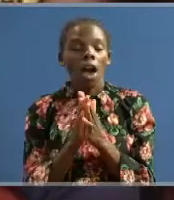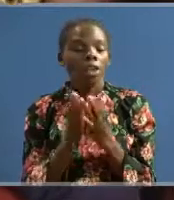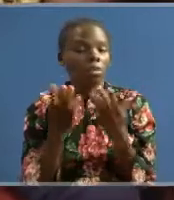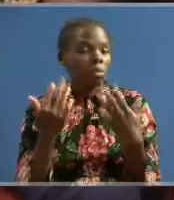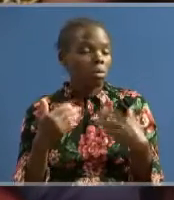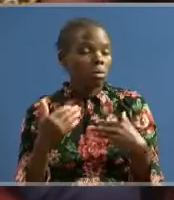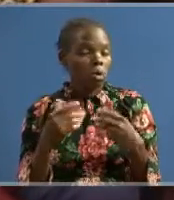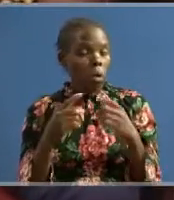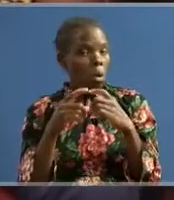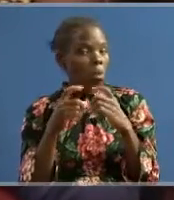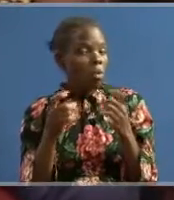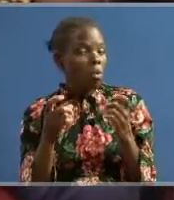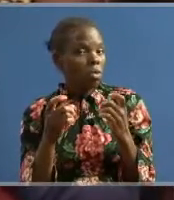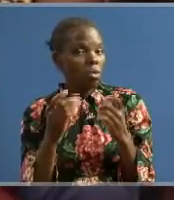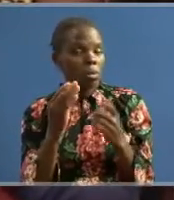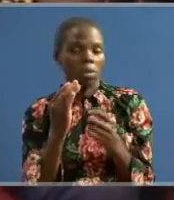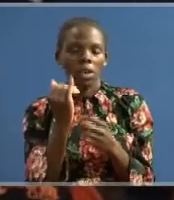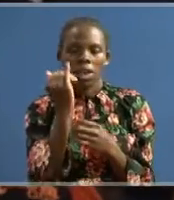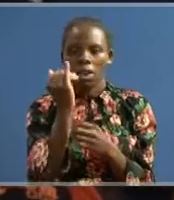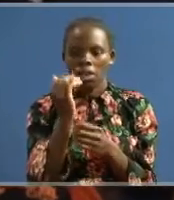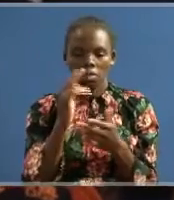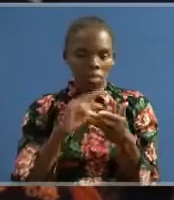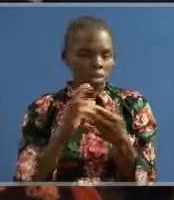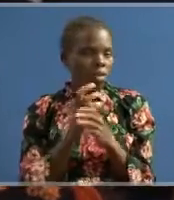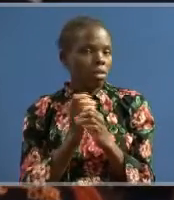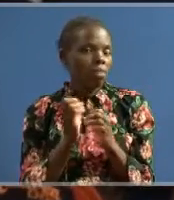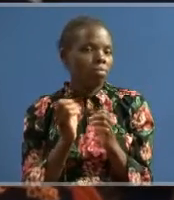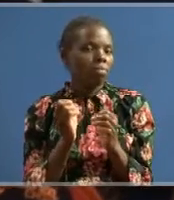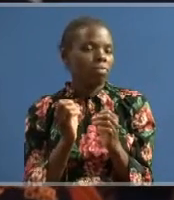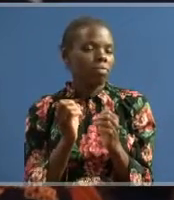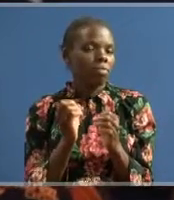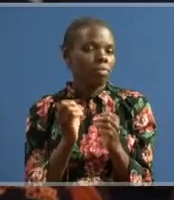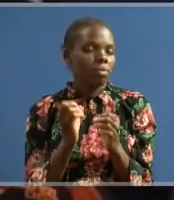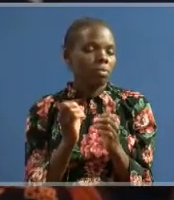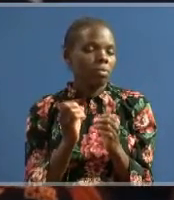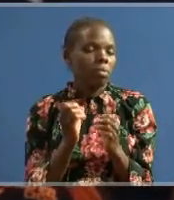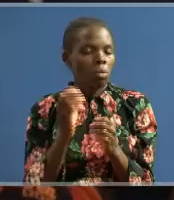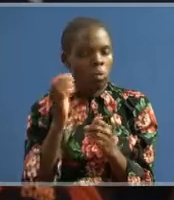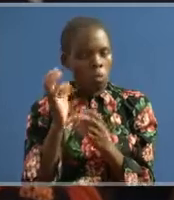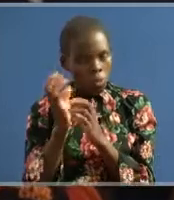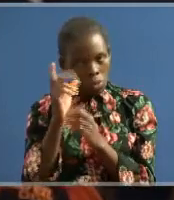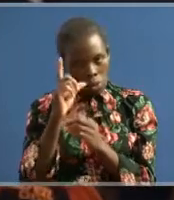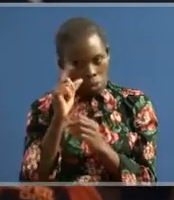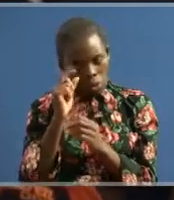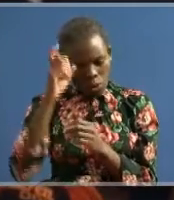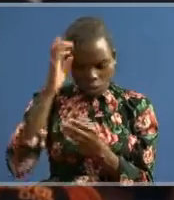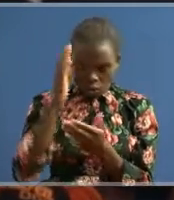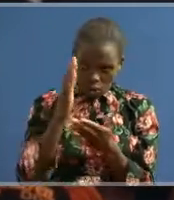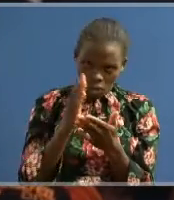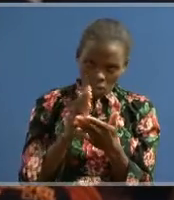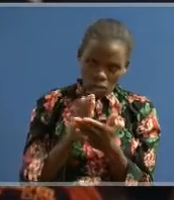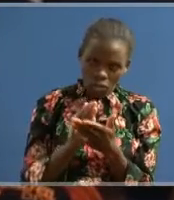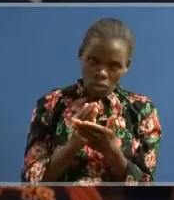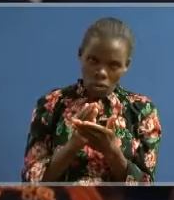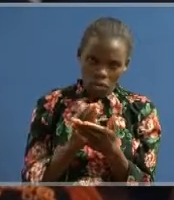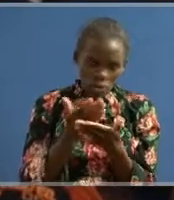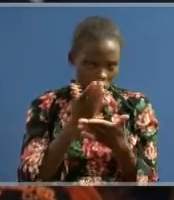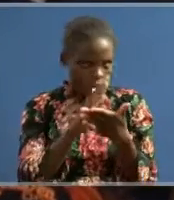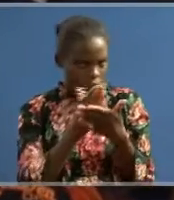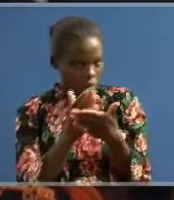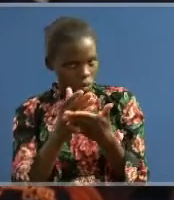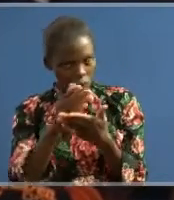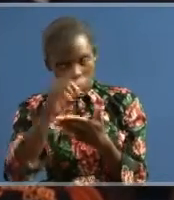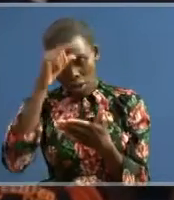opposing the BBI without seeing it or reading it. Sisi hapa jimbo letu la Pwani, we want to ensure tuko katikati ya